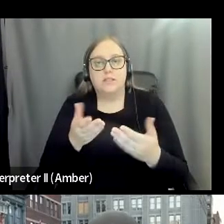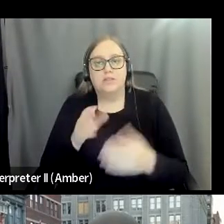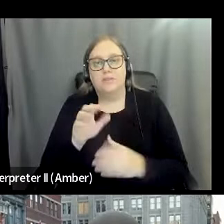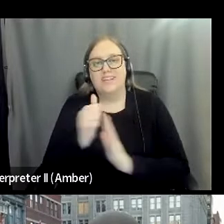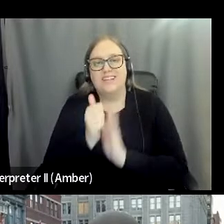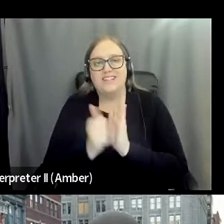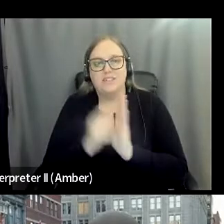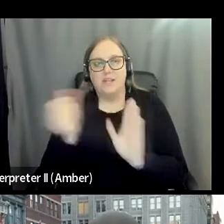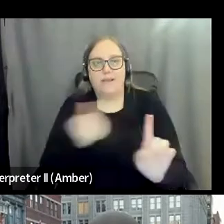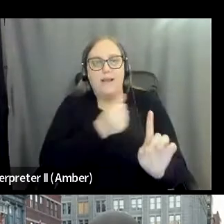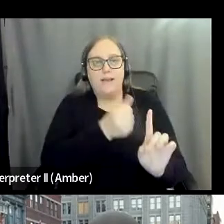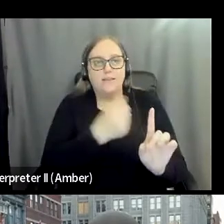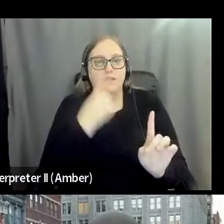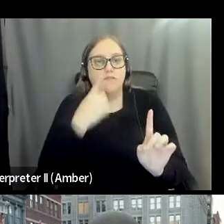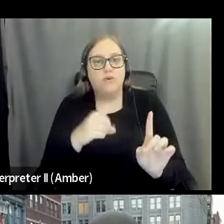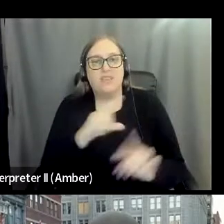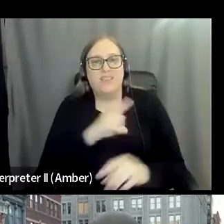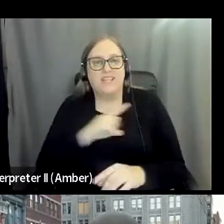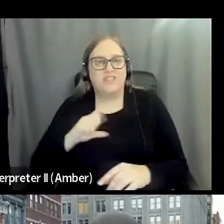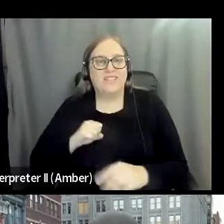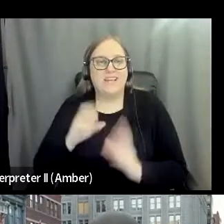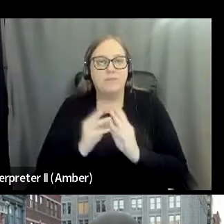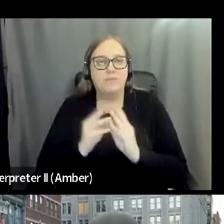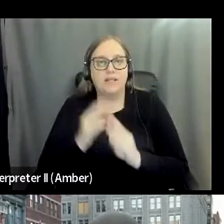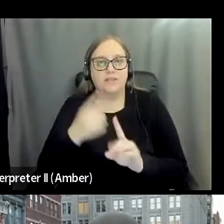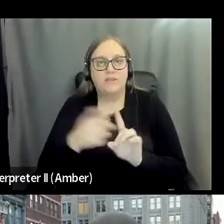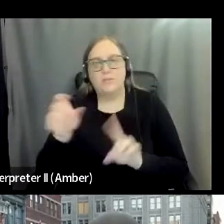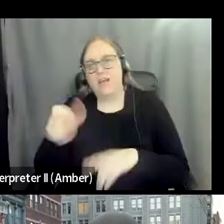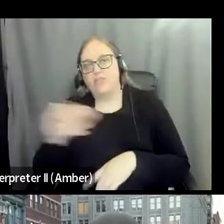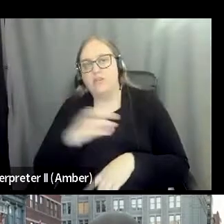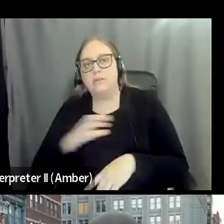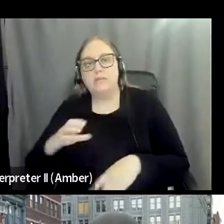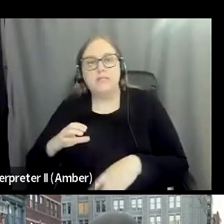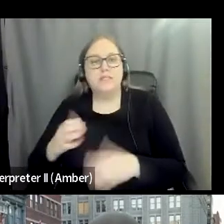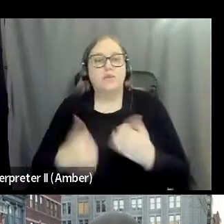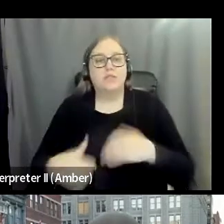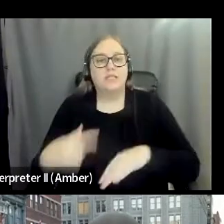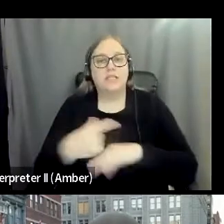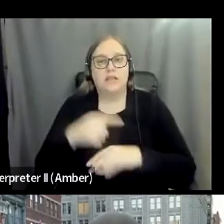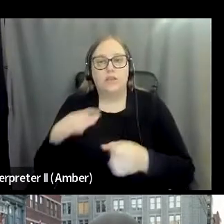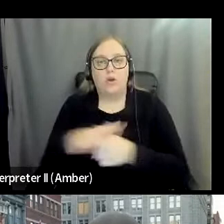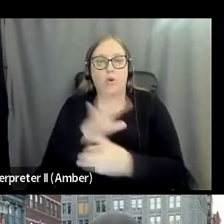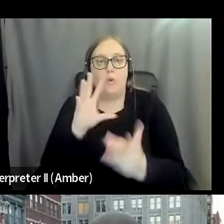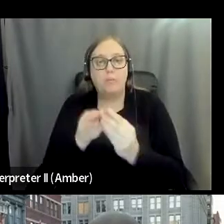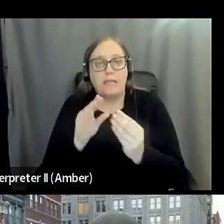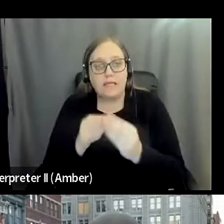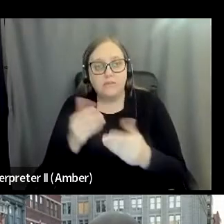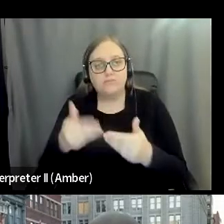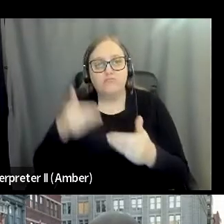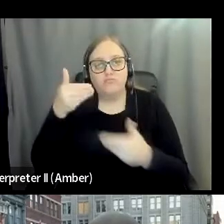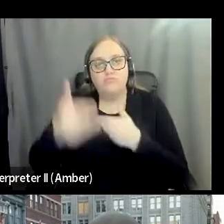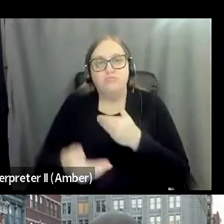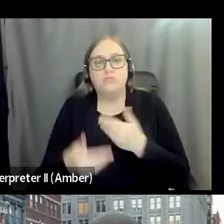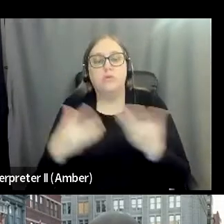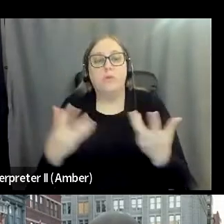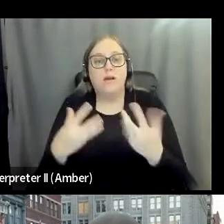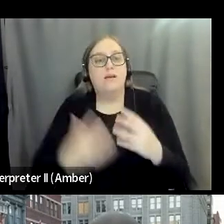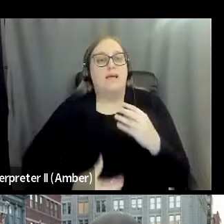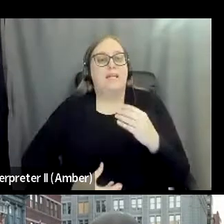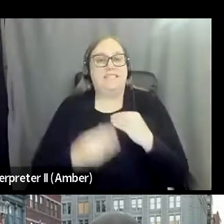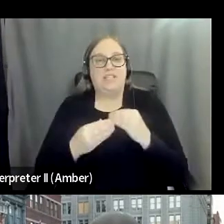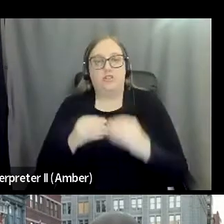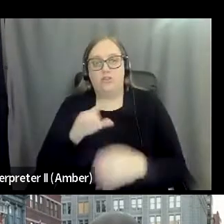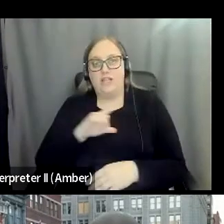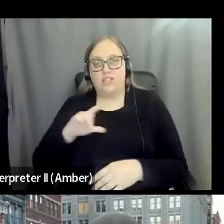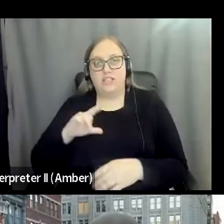agendized for the legislative meeting from other committees. Today's Committee of the Whole meeting will be followed by an additional